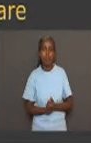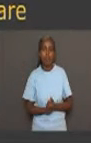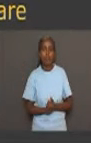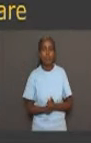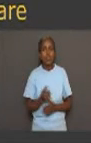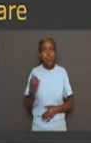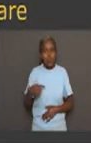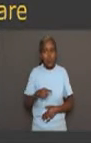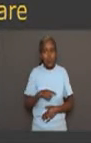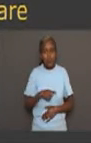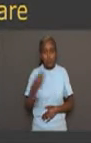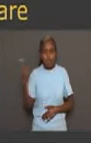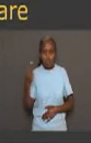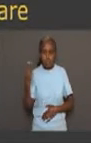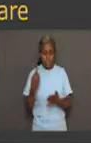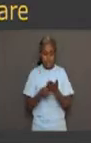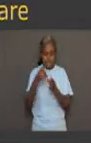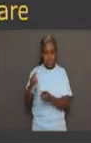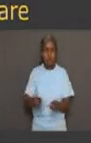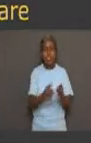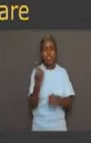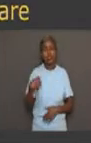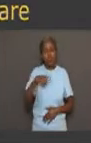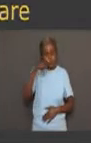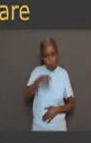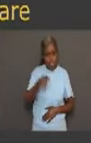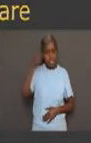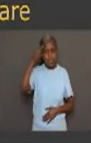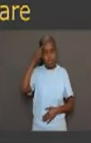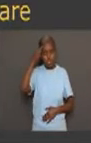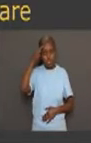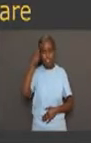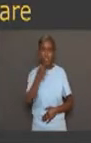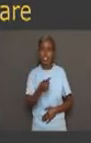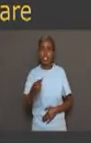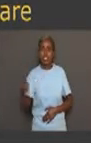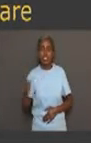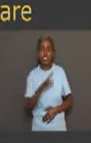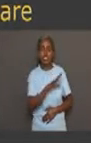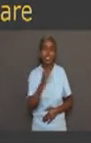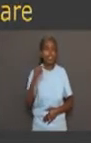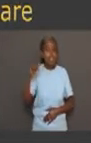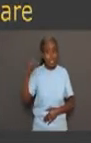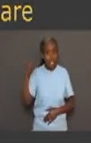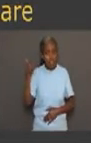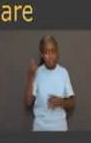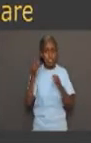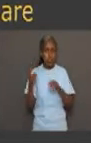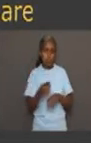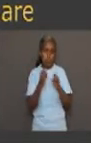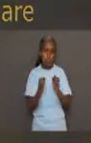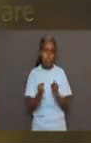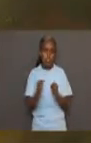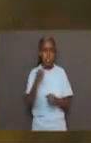When we use this method, we must consider each and every possible case.